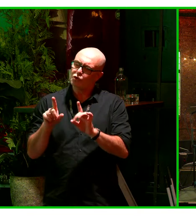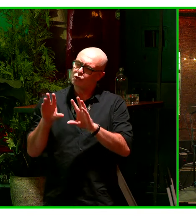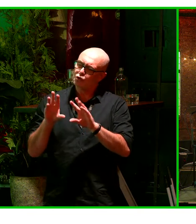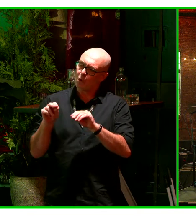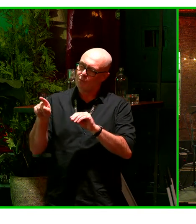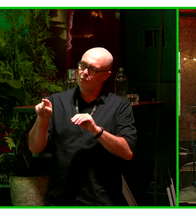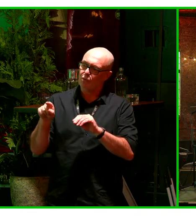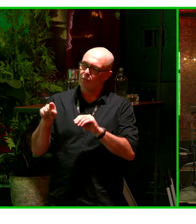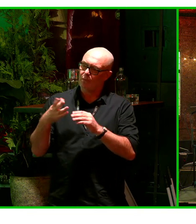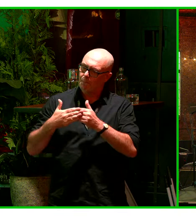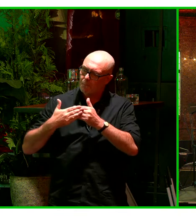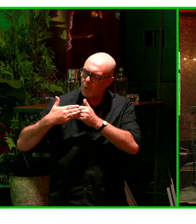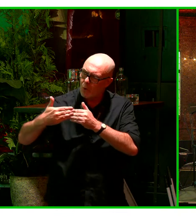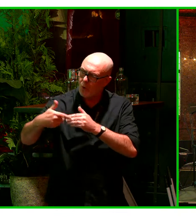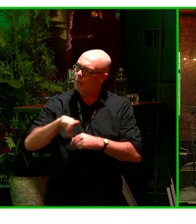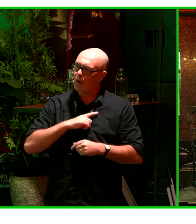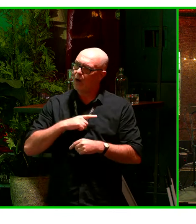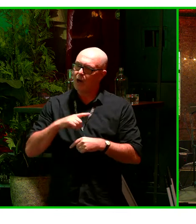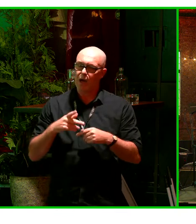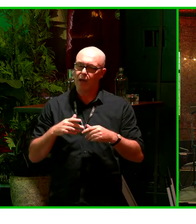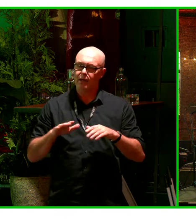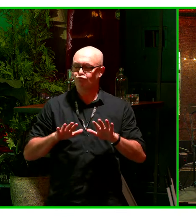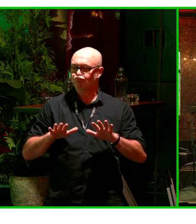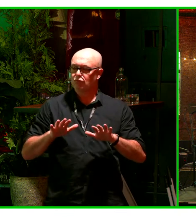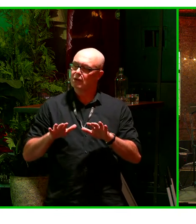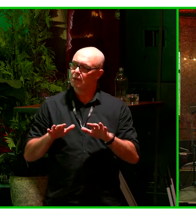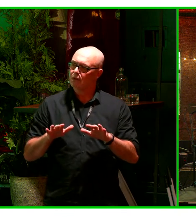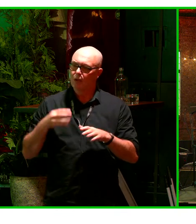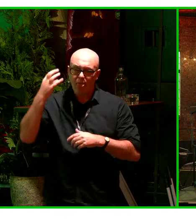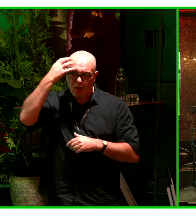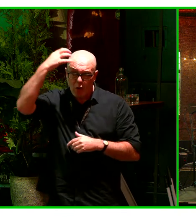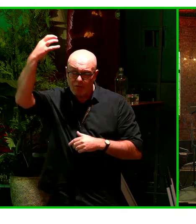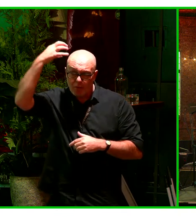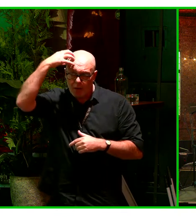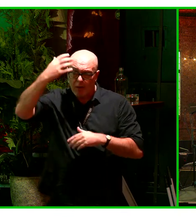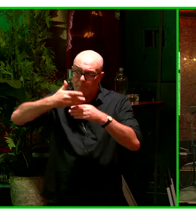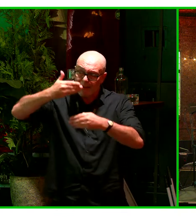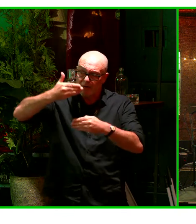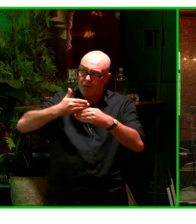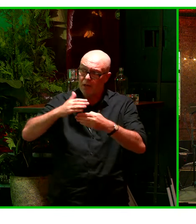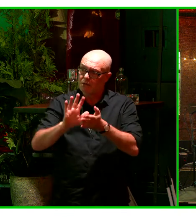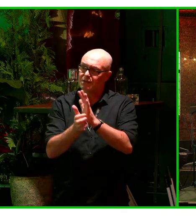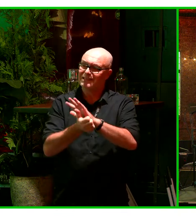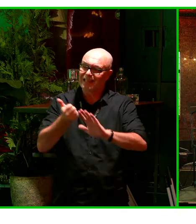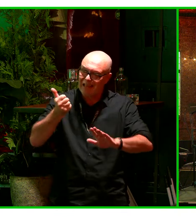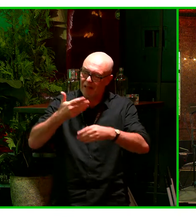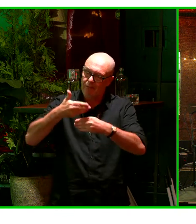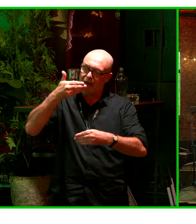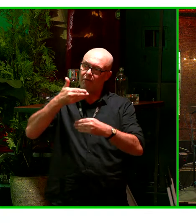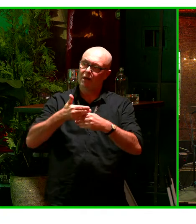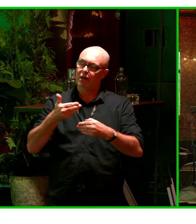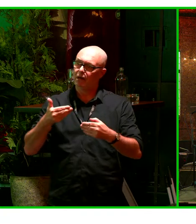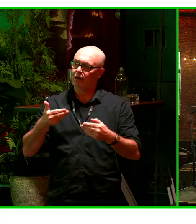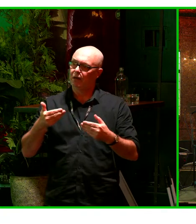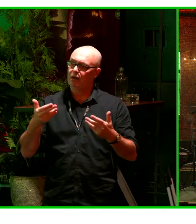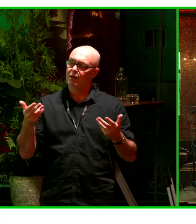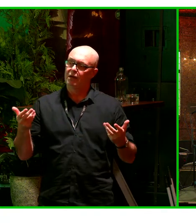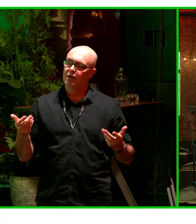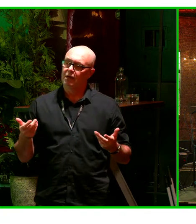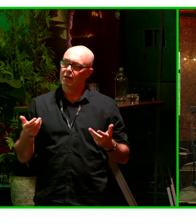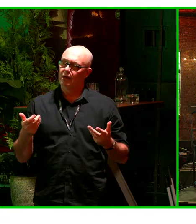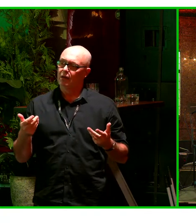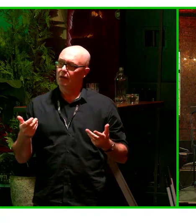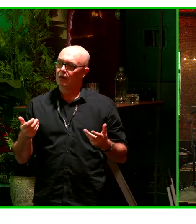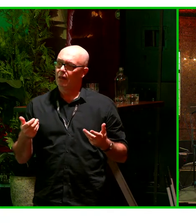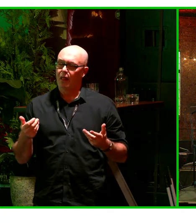going further? Is it the government? Is it a lack of skills, people? I said at the start, I've got a drafty Victorian home. I'd love to